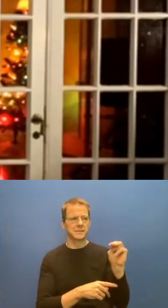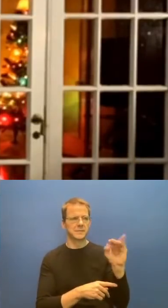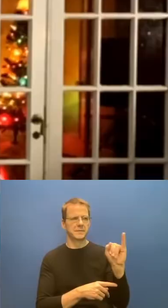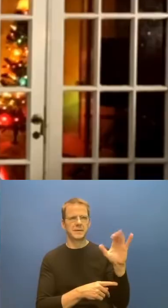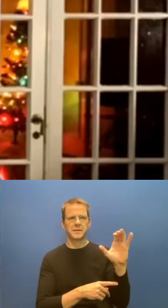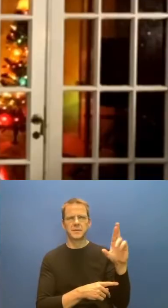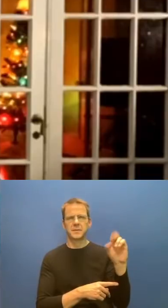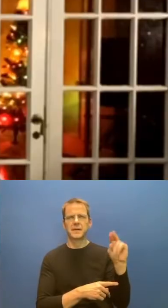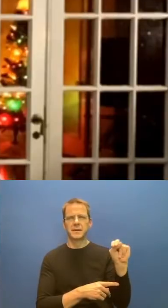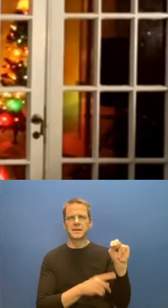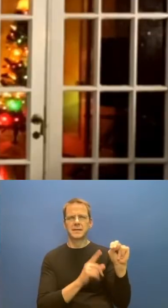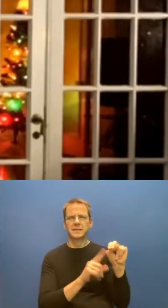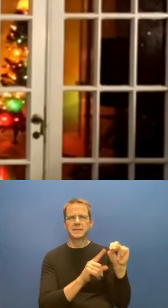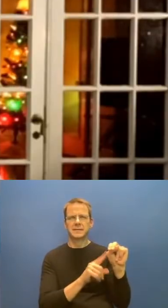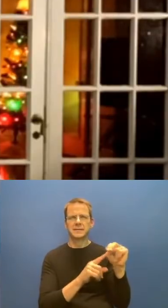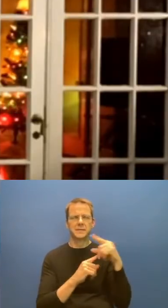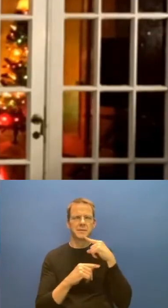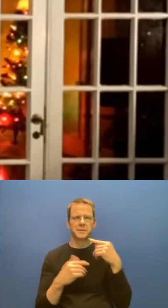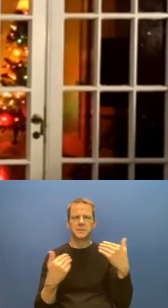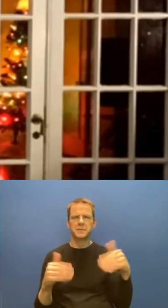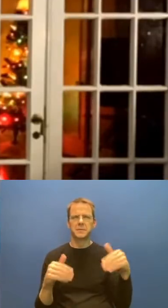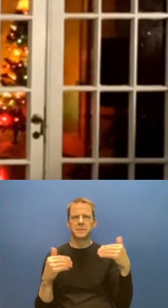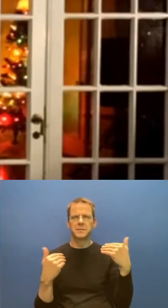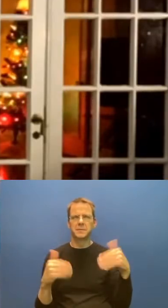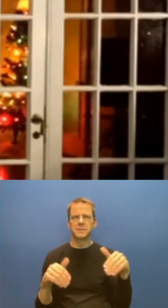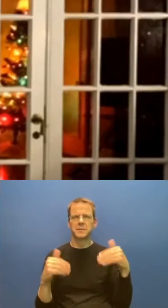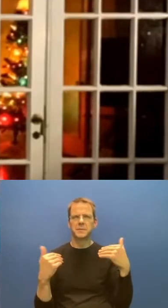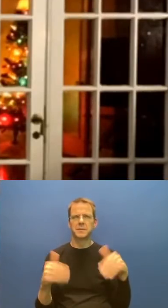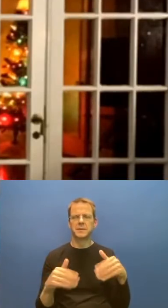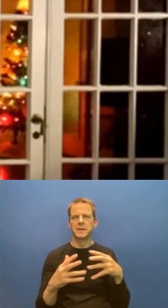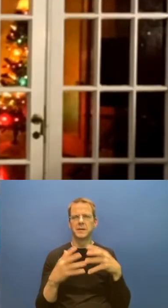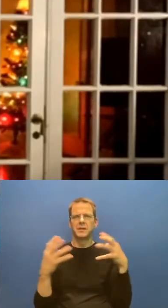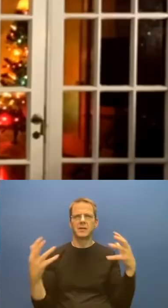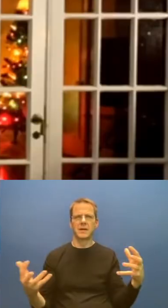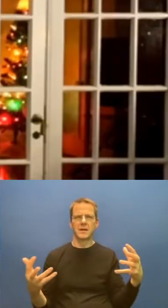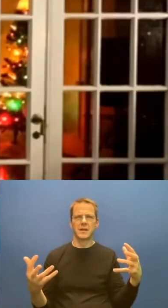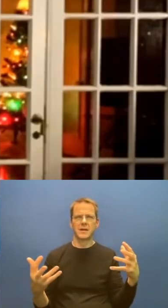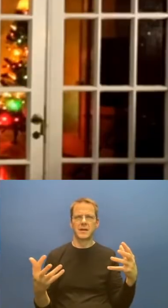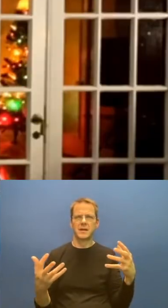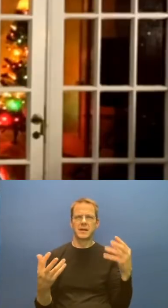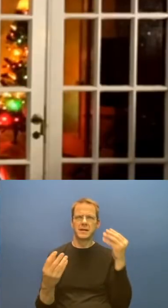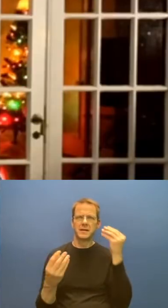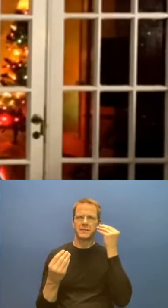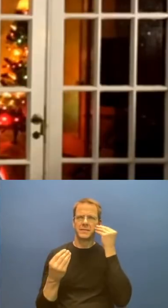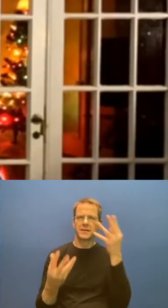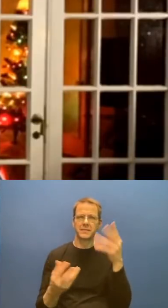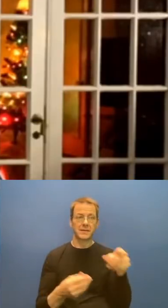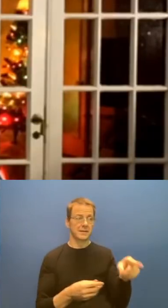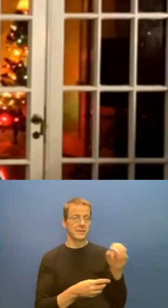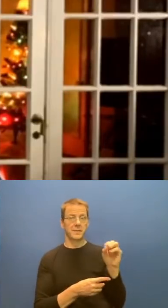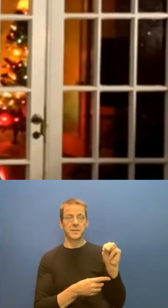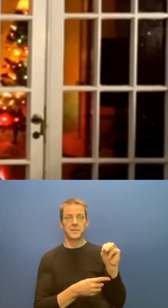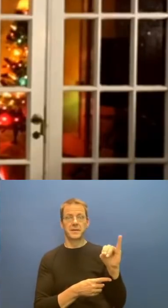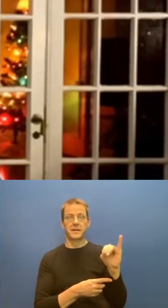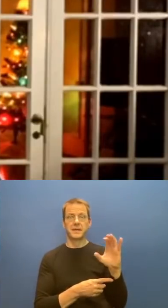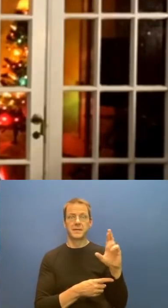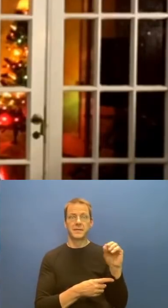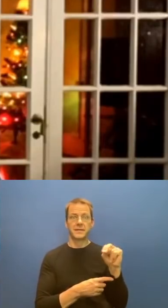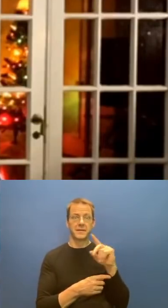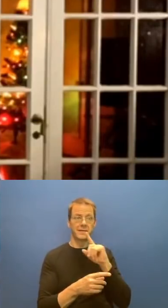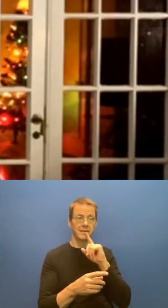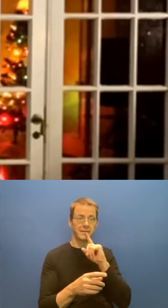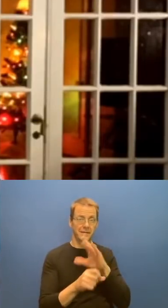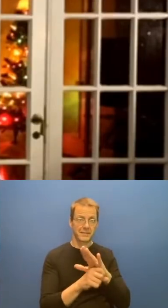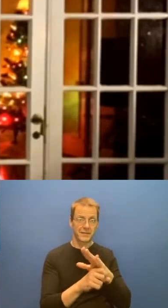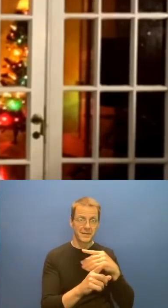numbers, certainly of Omicron confirmed cases, have actually not been that exceedingly high. So that makes it a little bit more difficult to